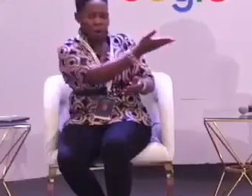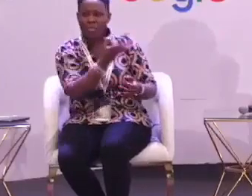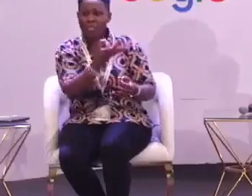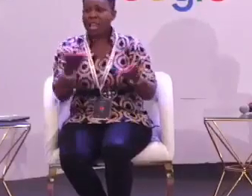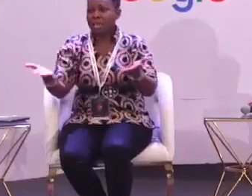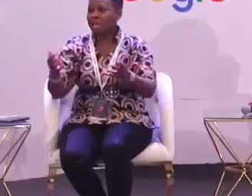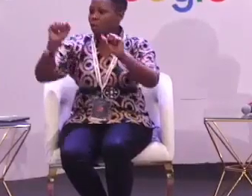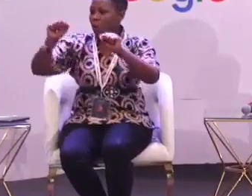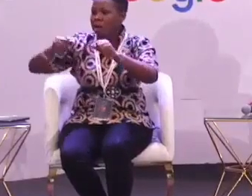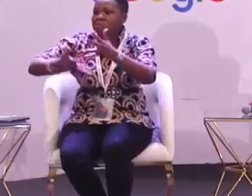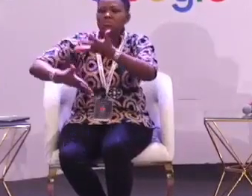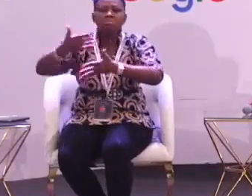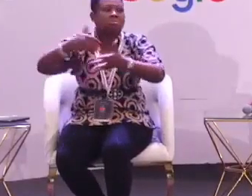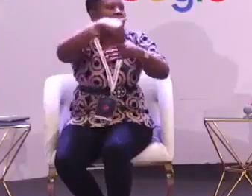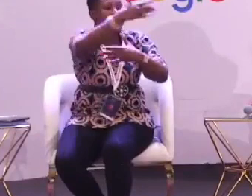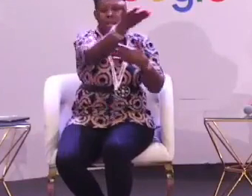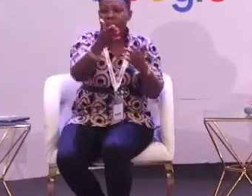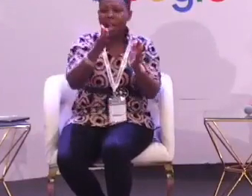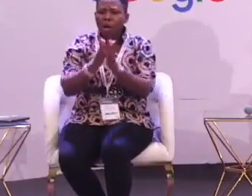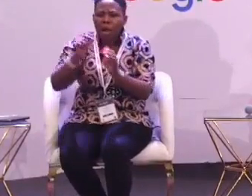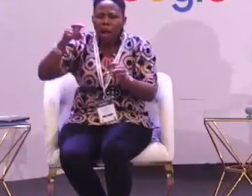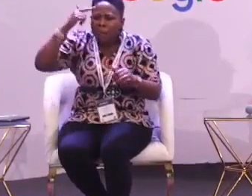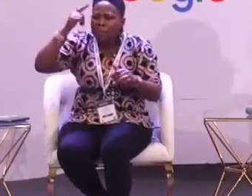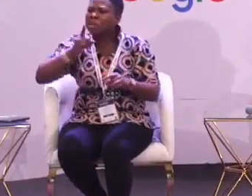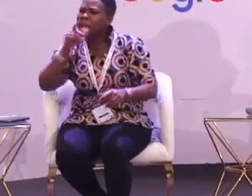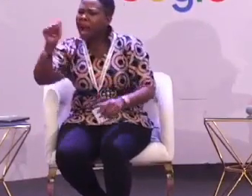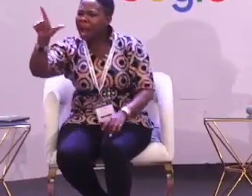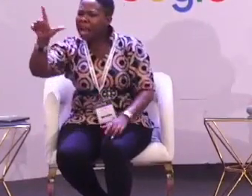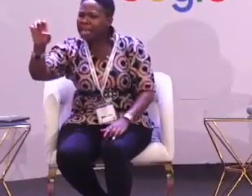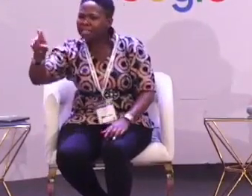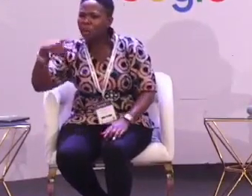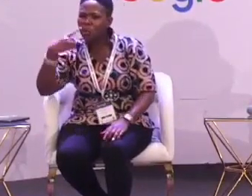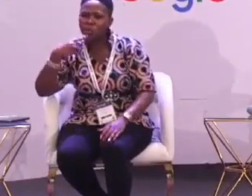So without you guys here, then we can,